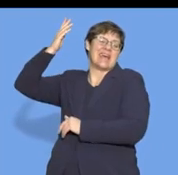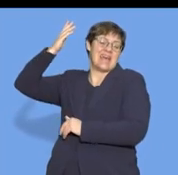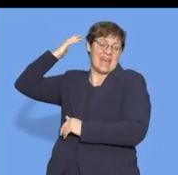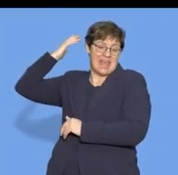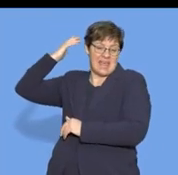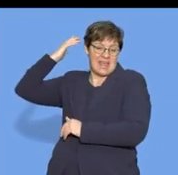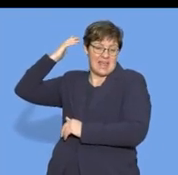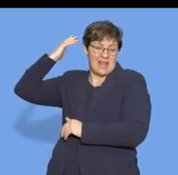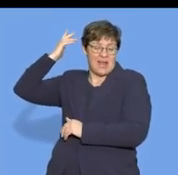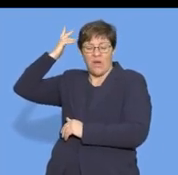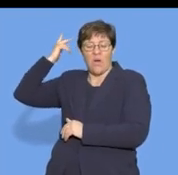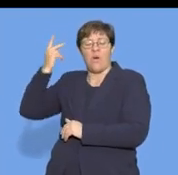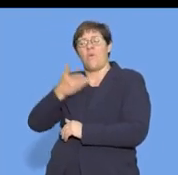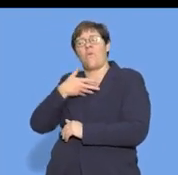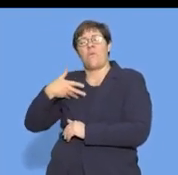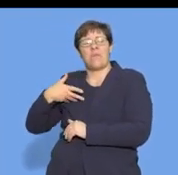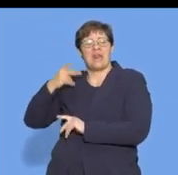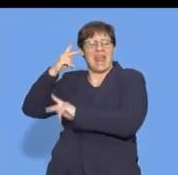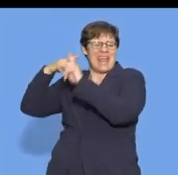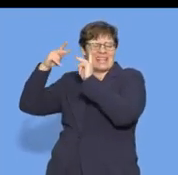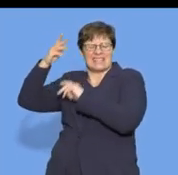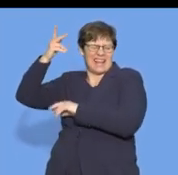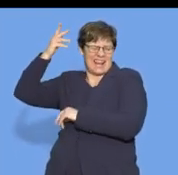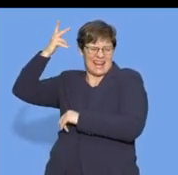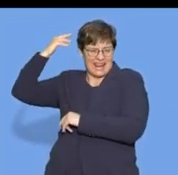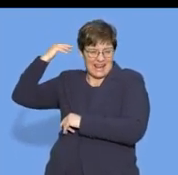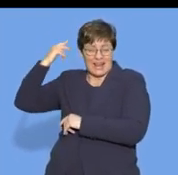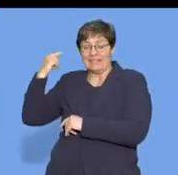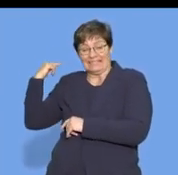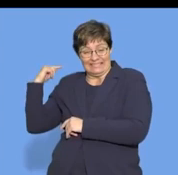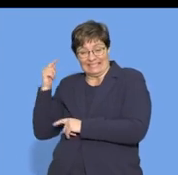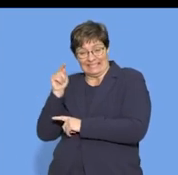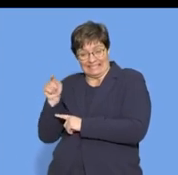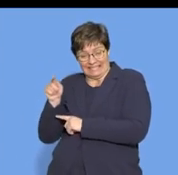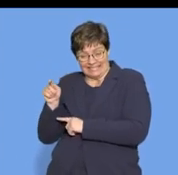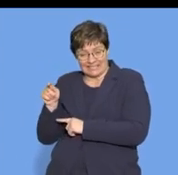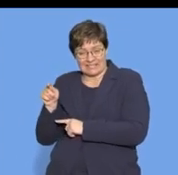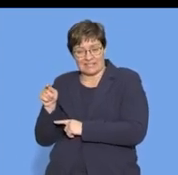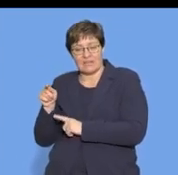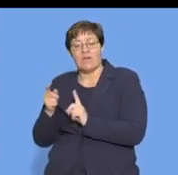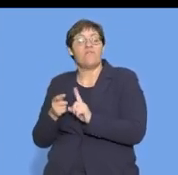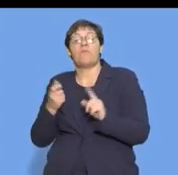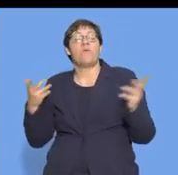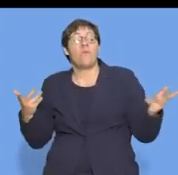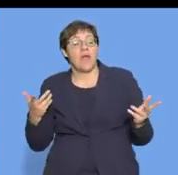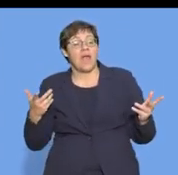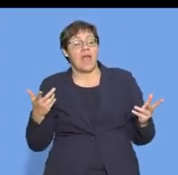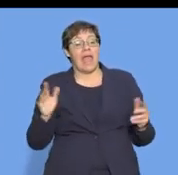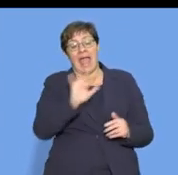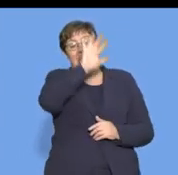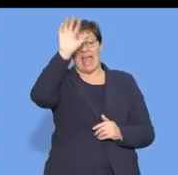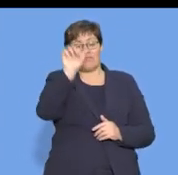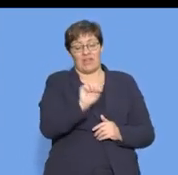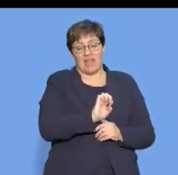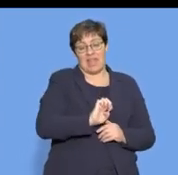ancestor, a very early ancestor, the oldest female ancestor that they believe. And she comes from